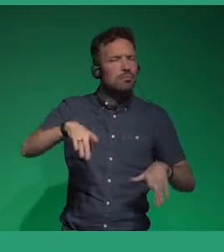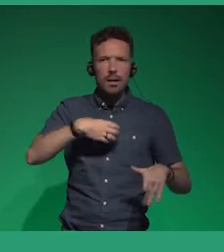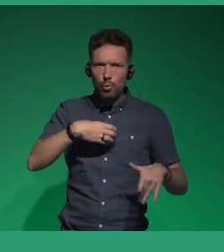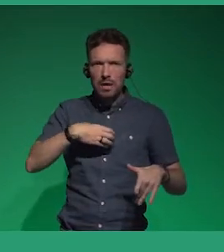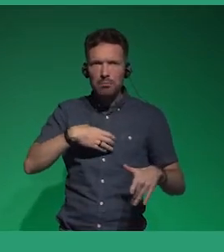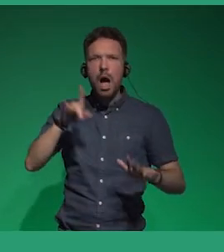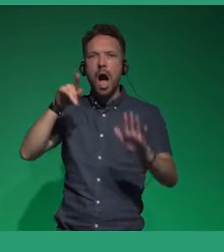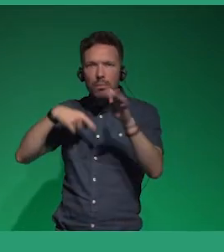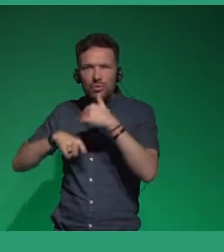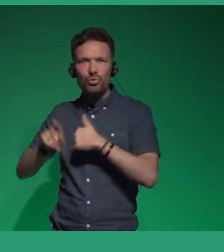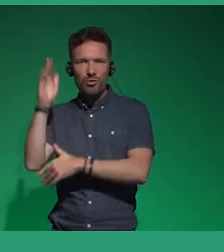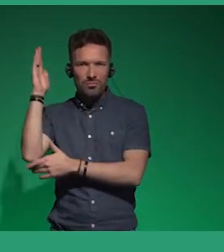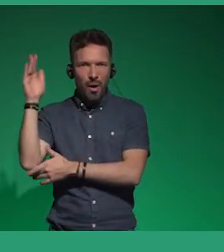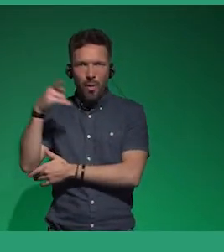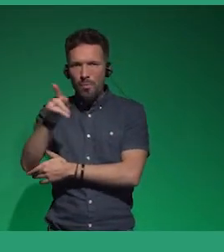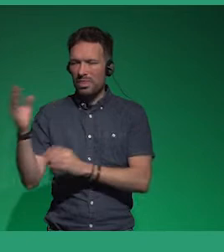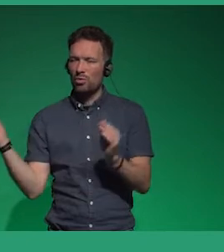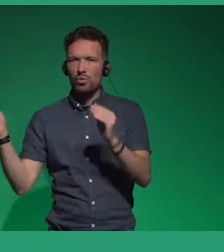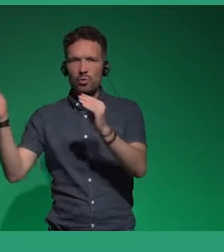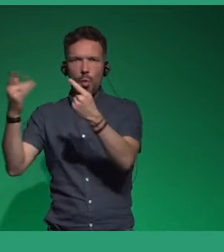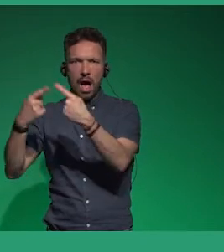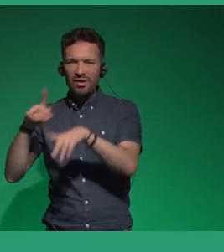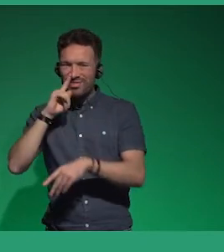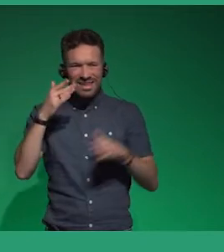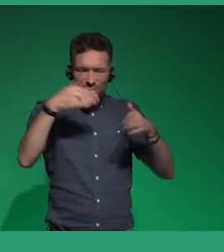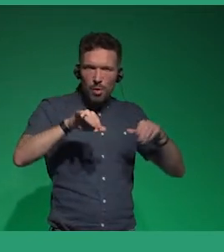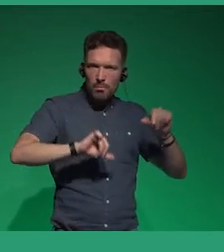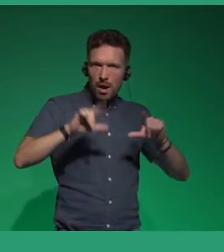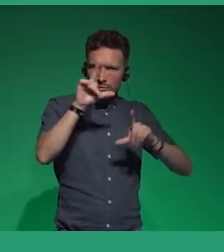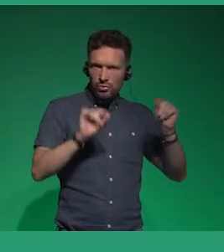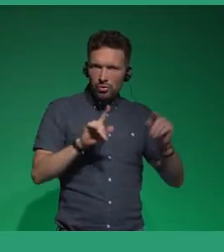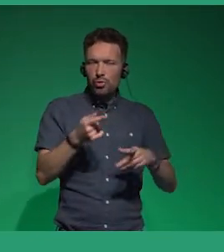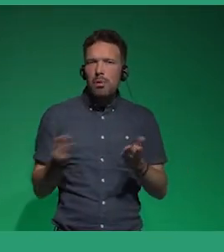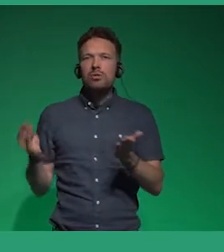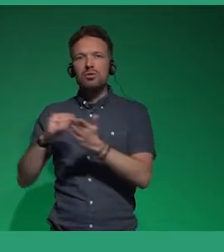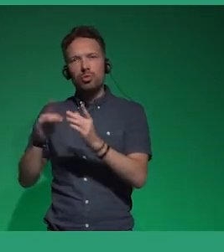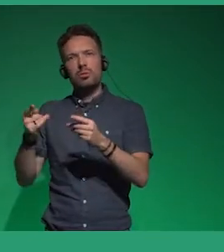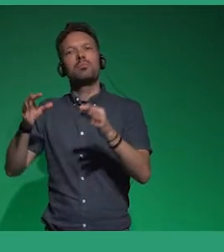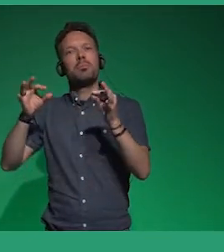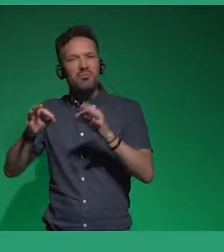is also very motivating, and that brings us to Maike's last part. Thank you.